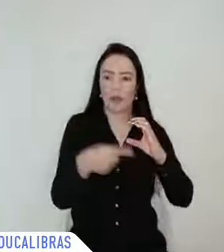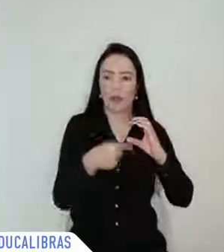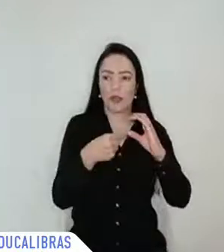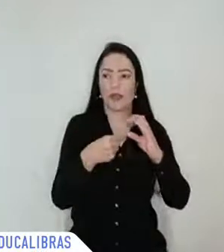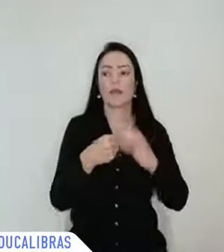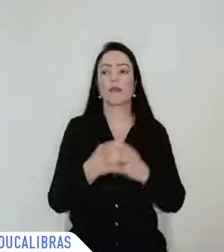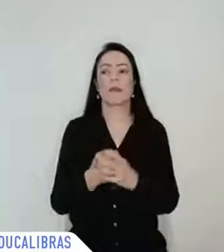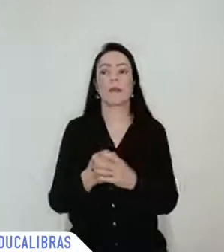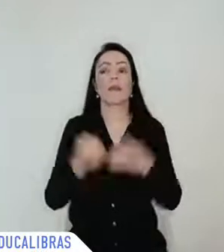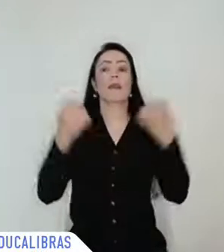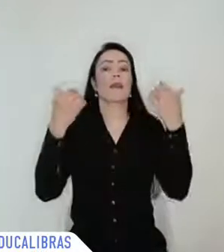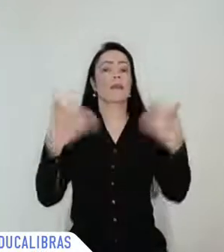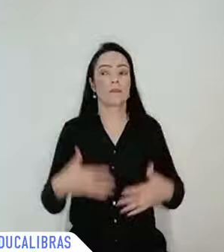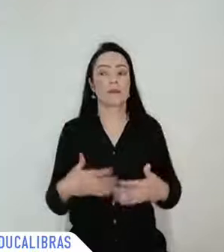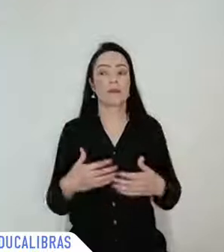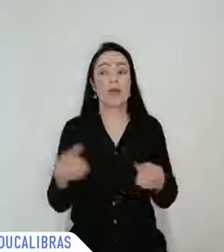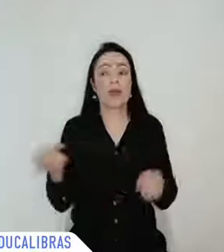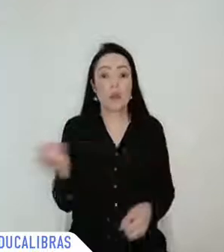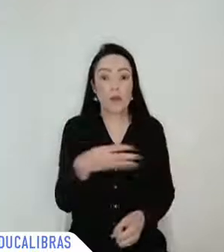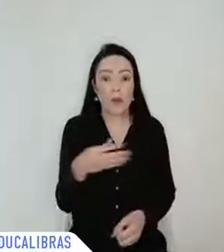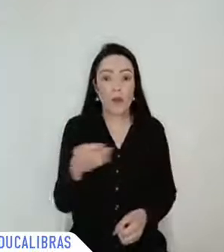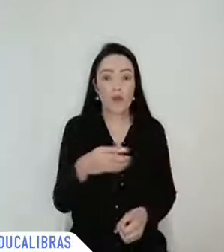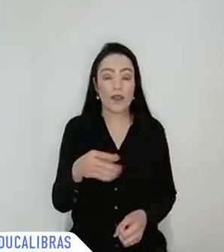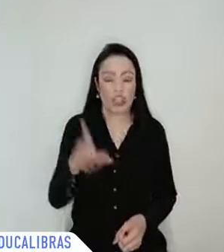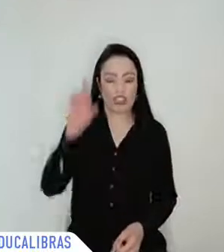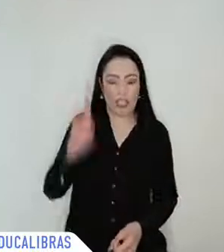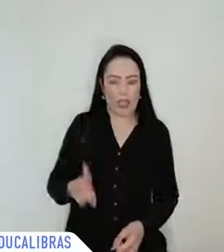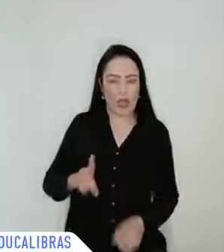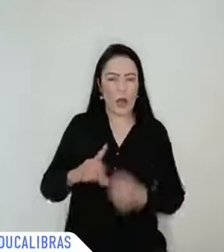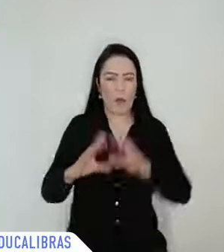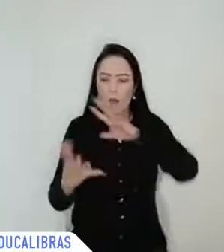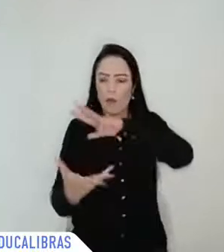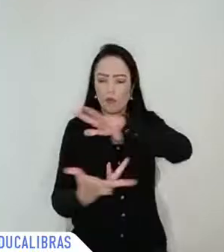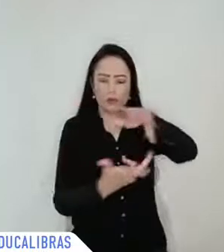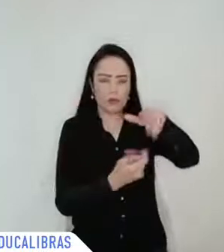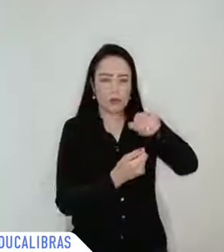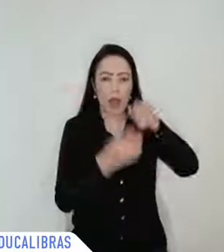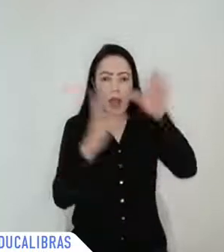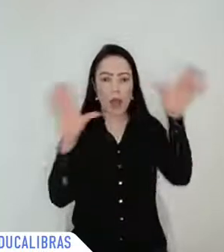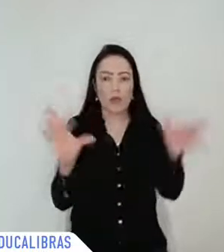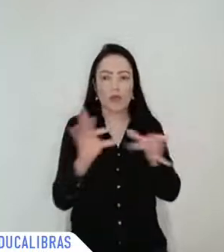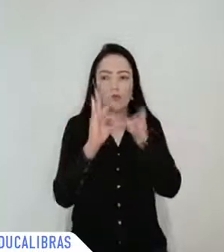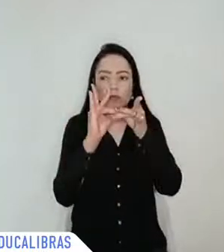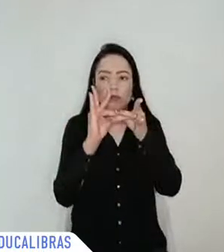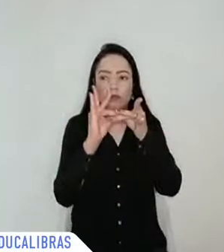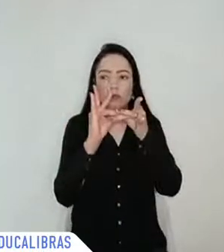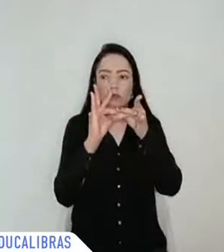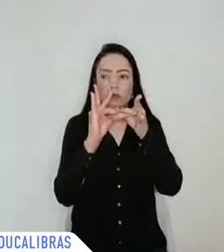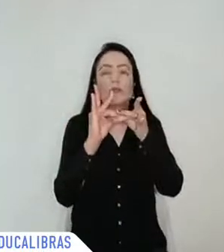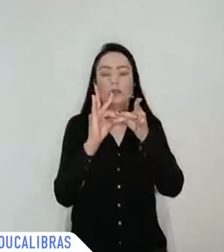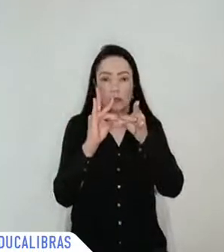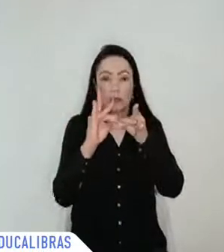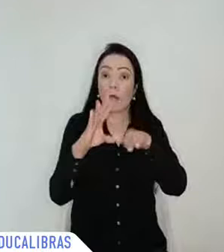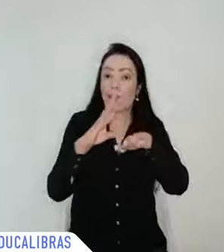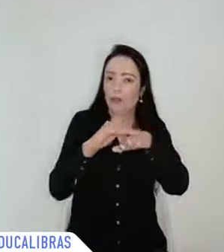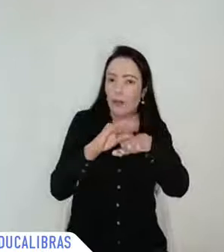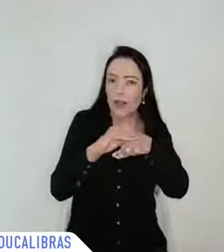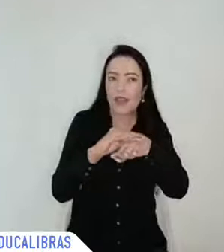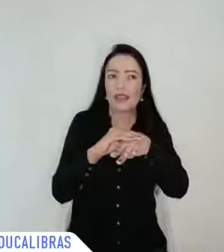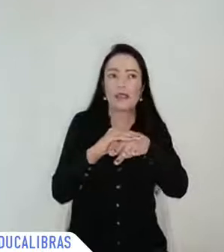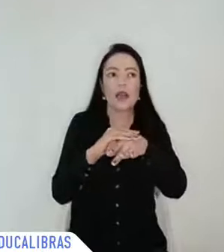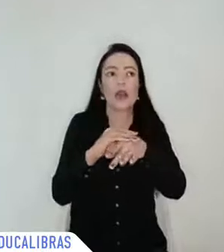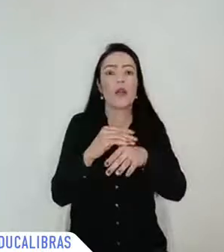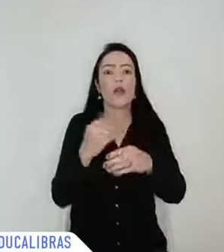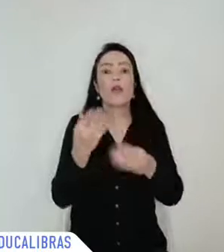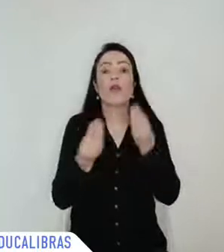Juliano Epone wrote this regarding the extreme right in the world. And he says it is the fusion of